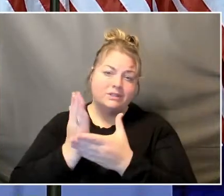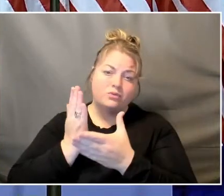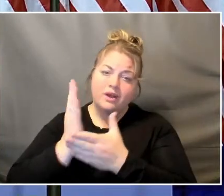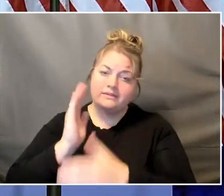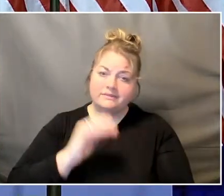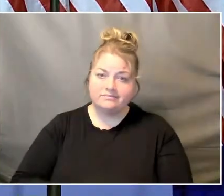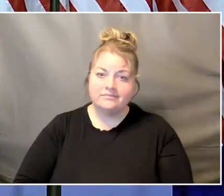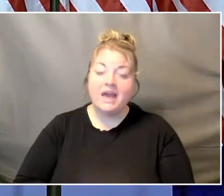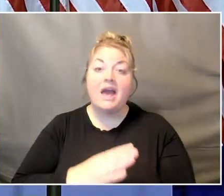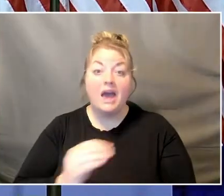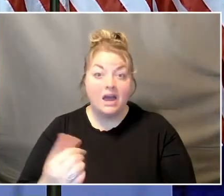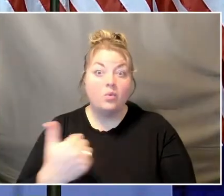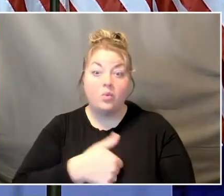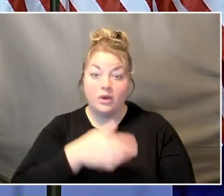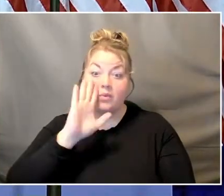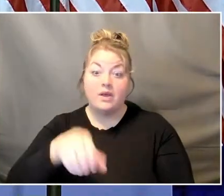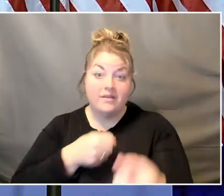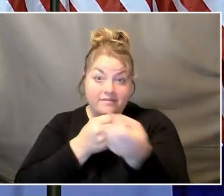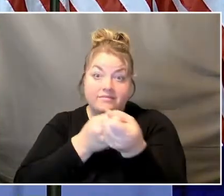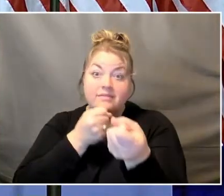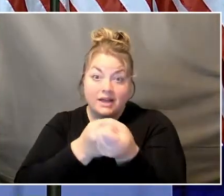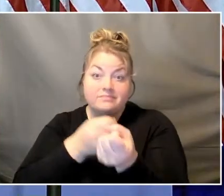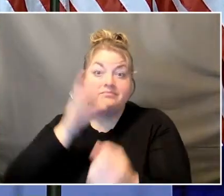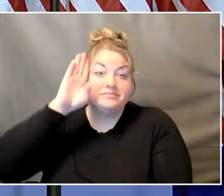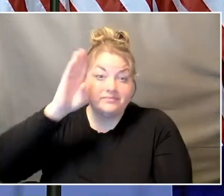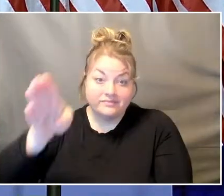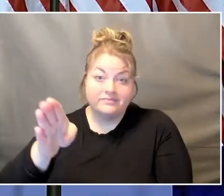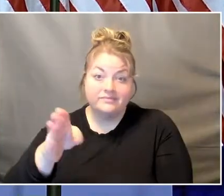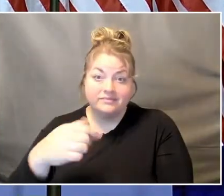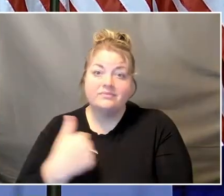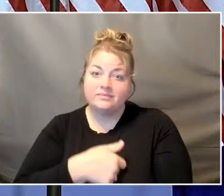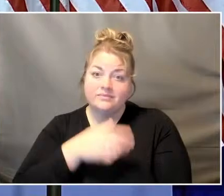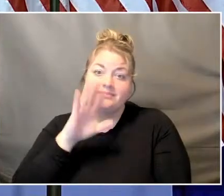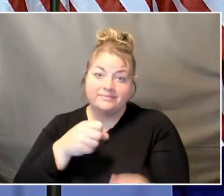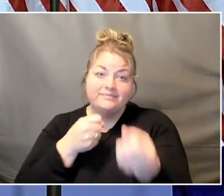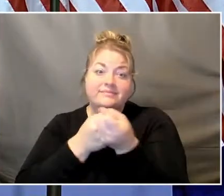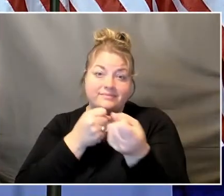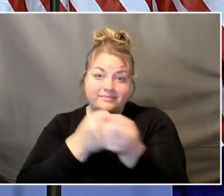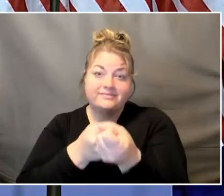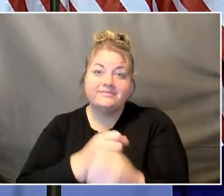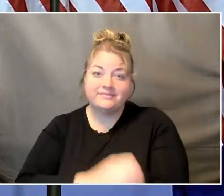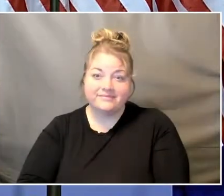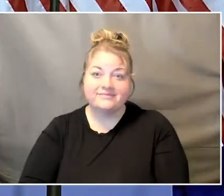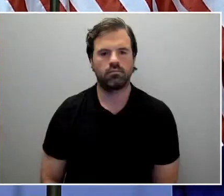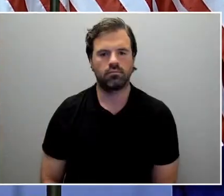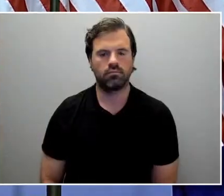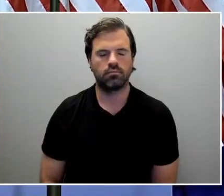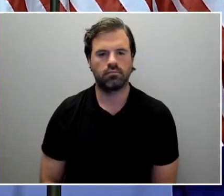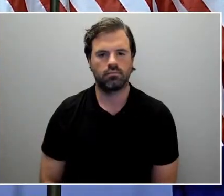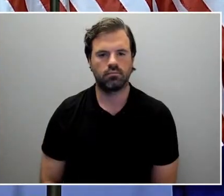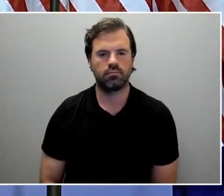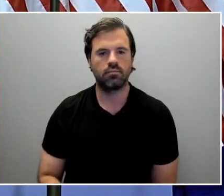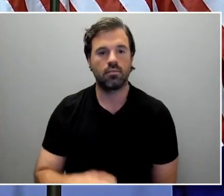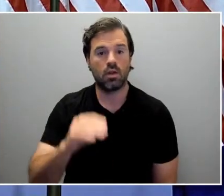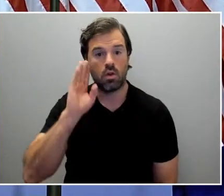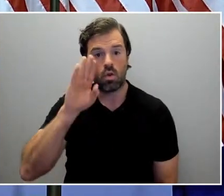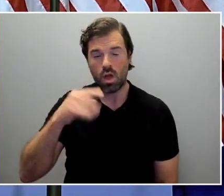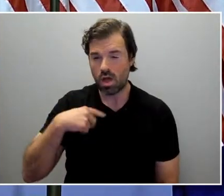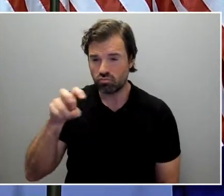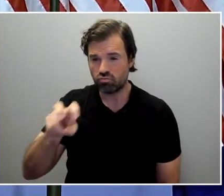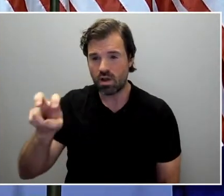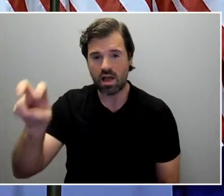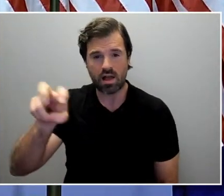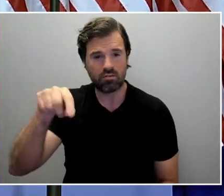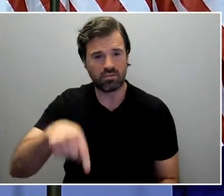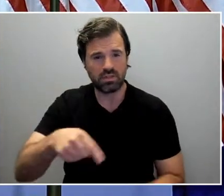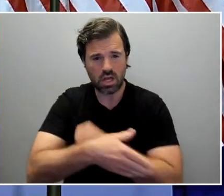And fight we will. And fight we will. And you know, as I travel our country, it